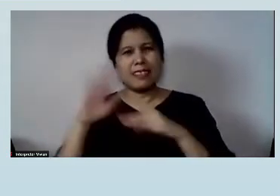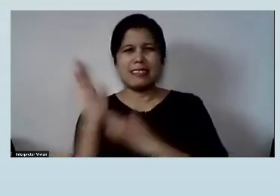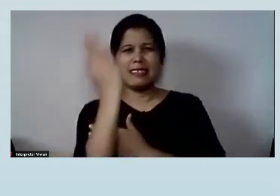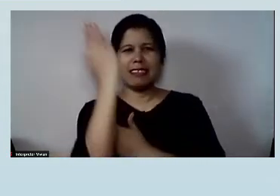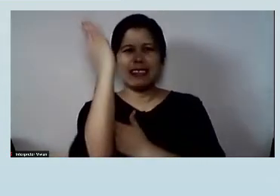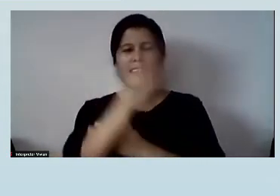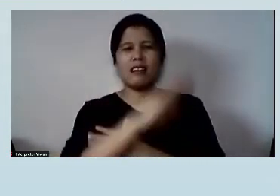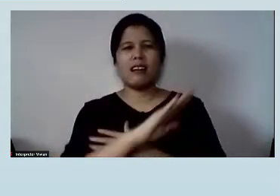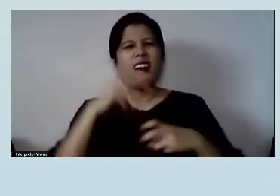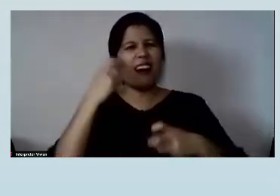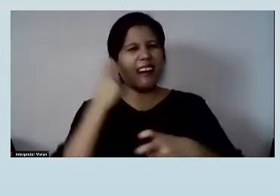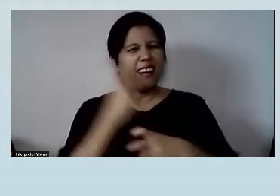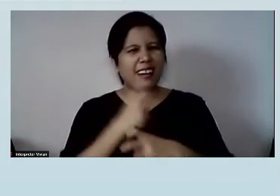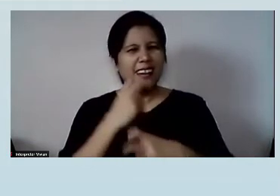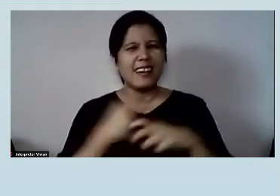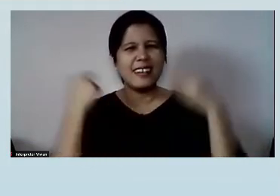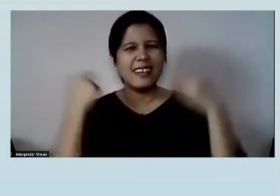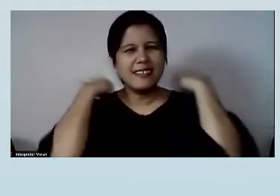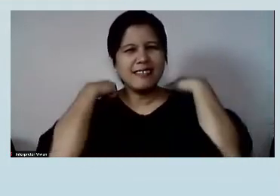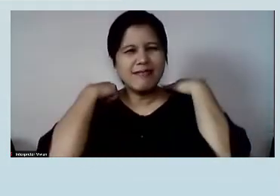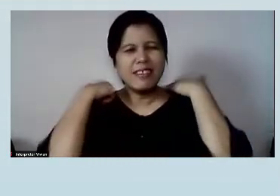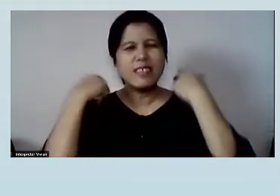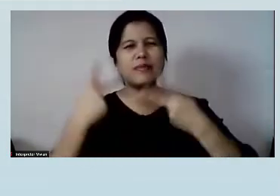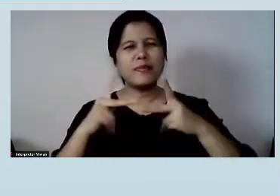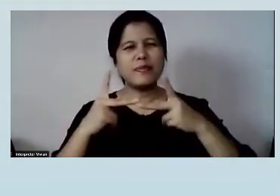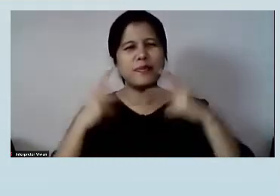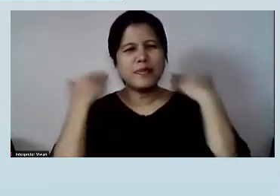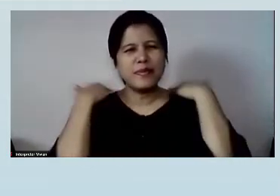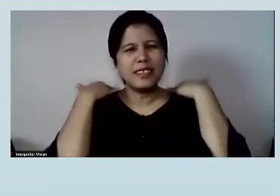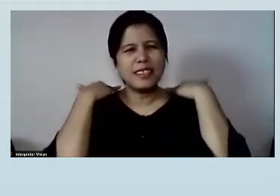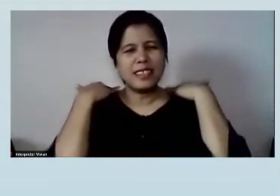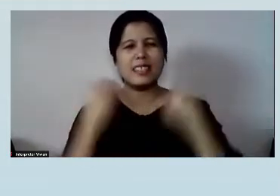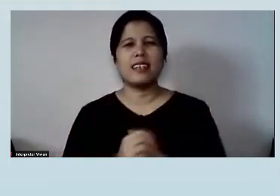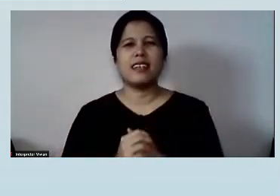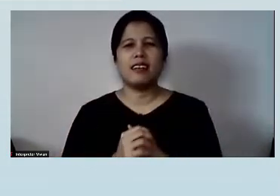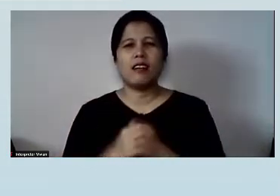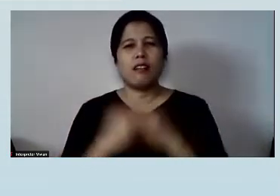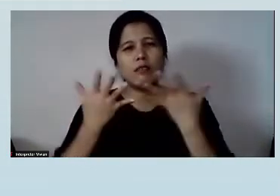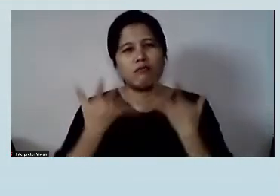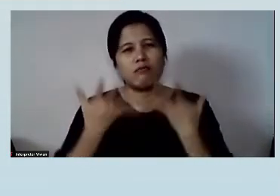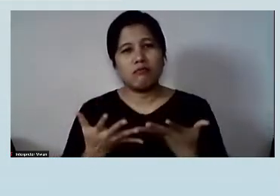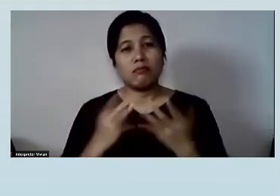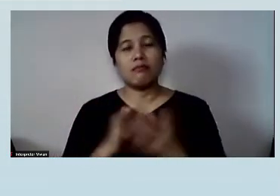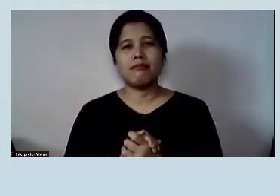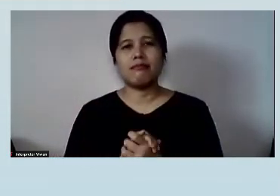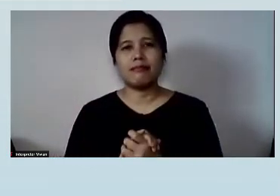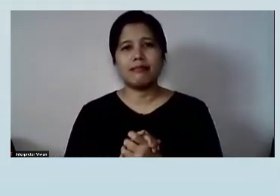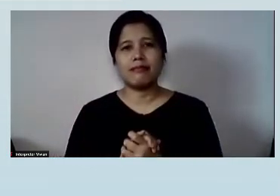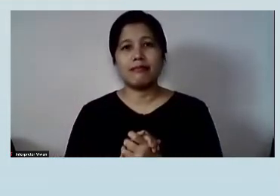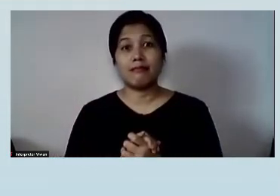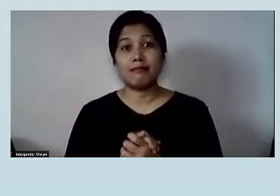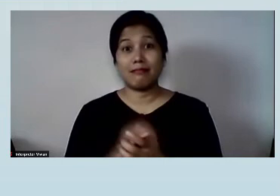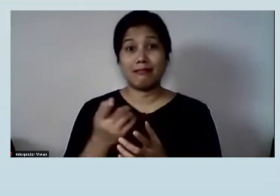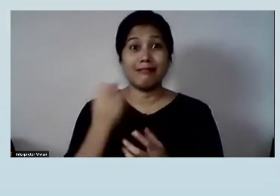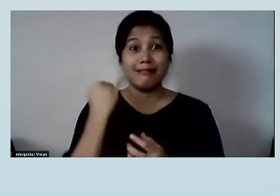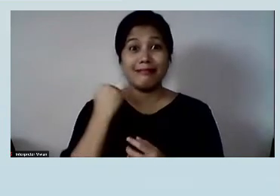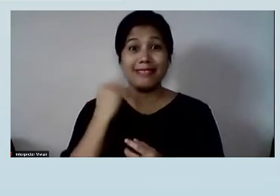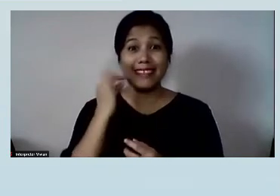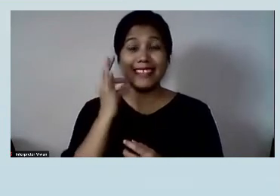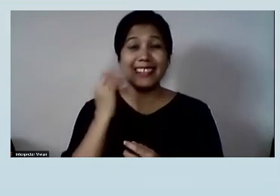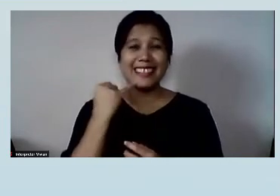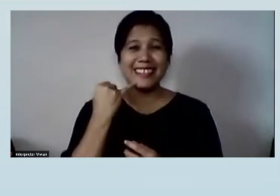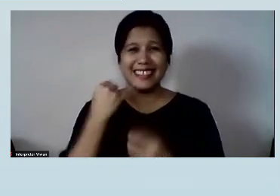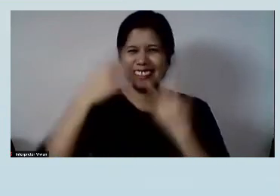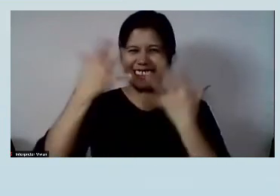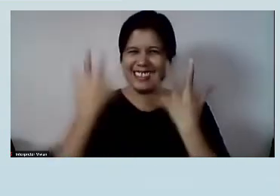yung likod mo eh. Nakaupo ka. The full weight. And mabigat ako. Si Fiel, pumayat na eh. Oh, nasa katawan natin.